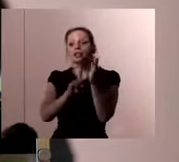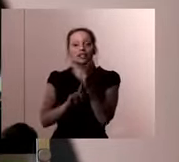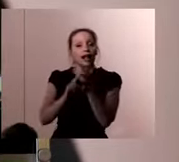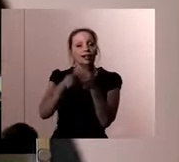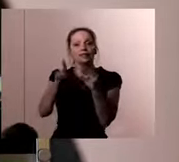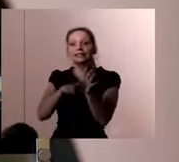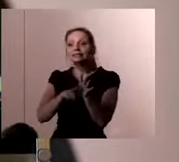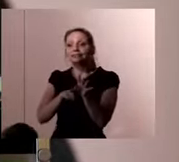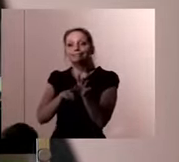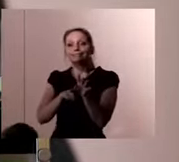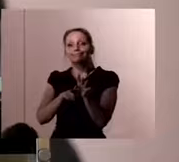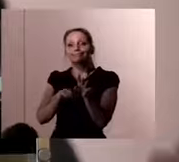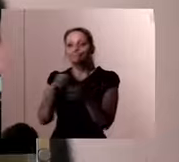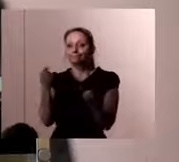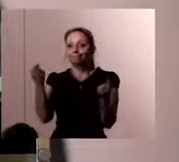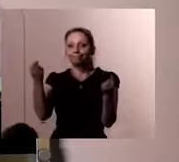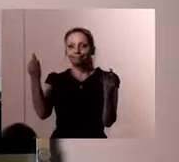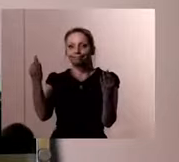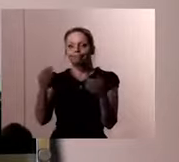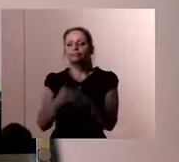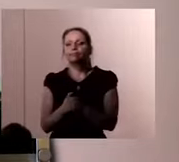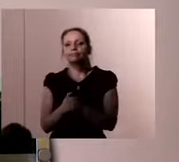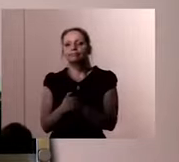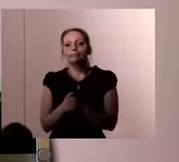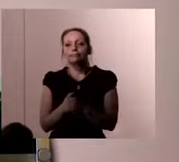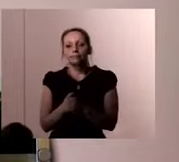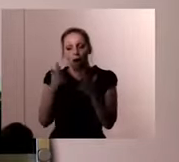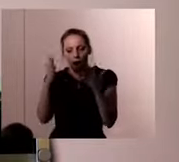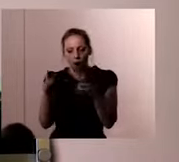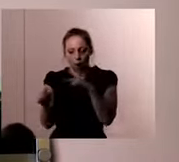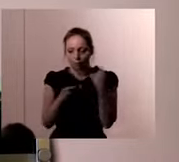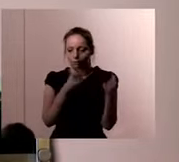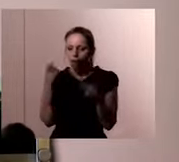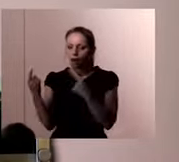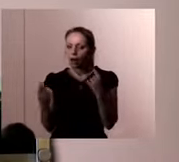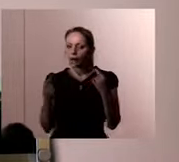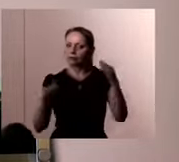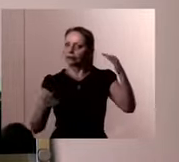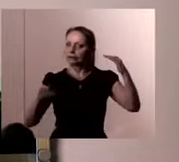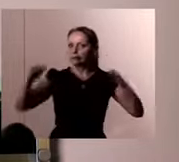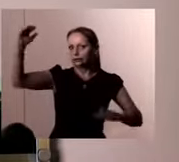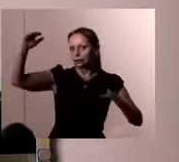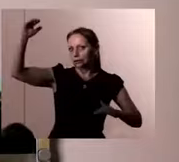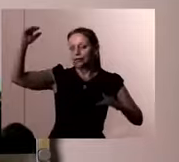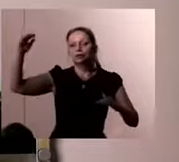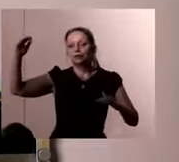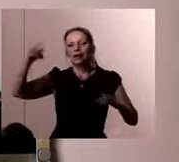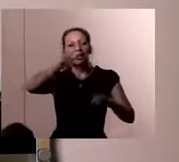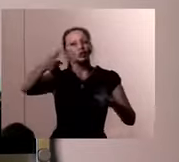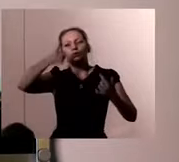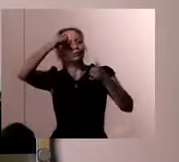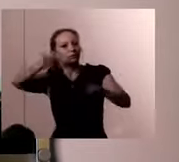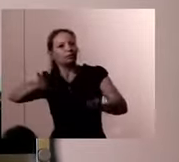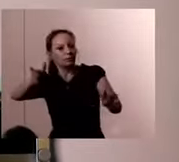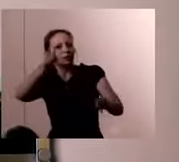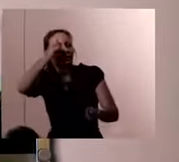There are overall some pretty huge lies of imbalance. And these will be very familiar to all